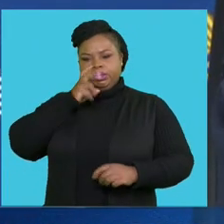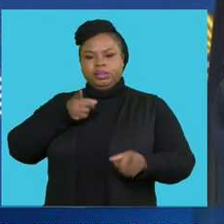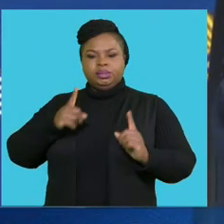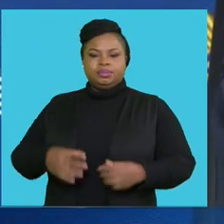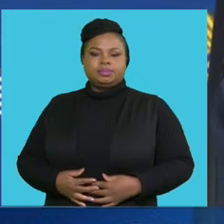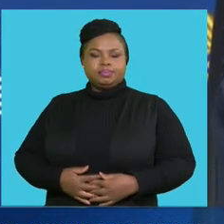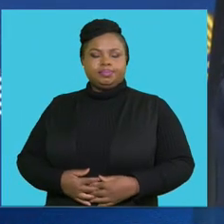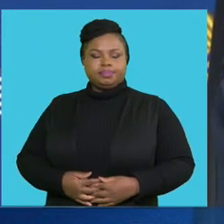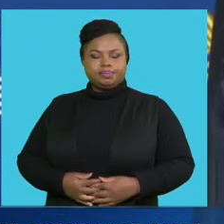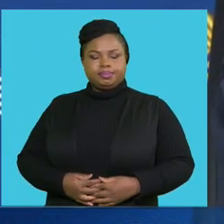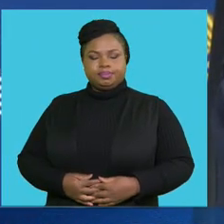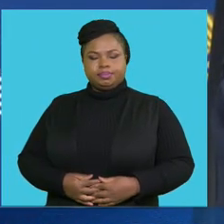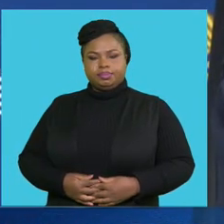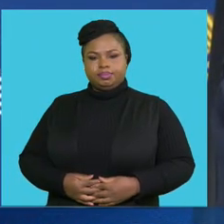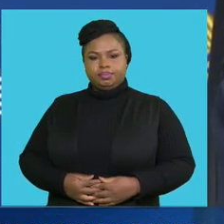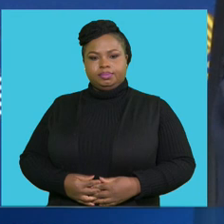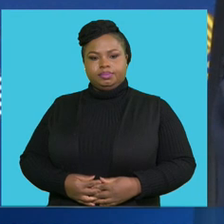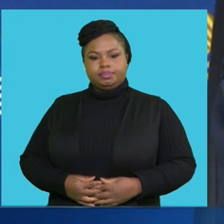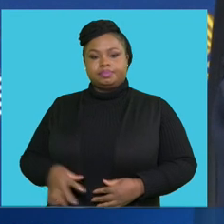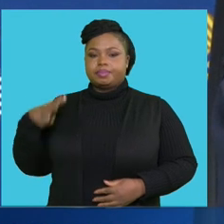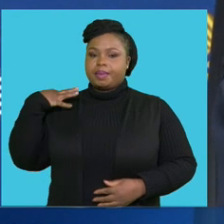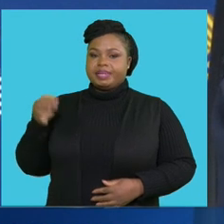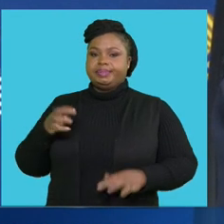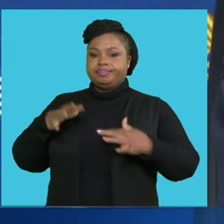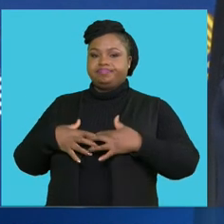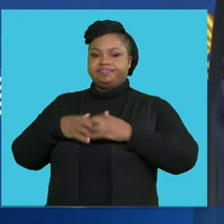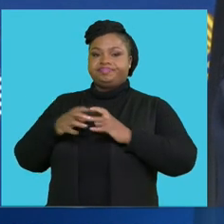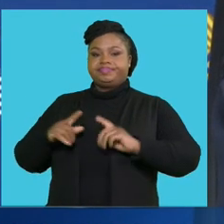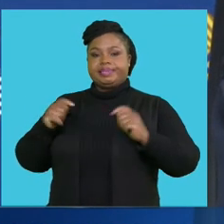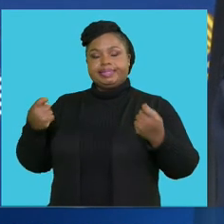yomthetho. The team which the minister have launched,